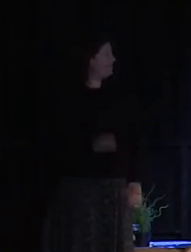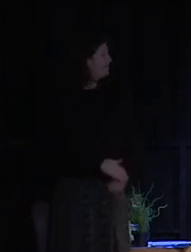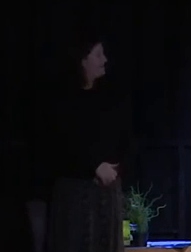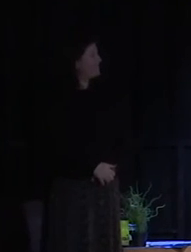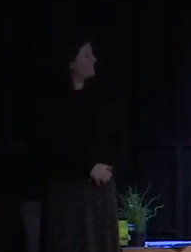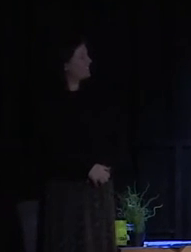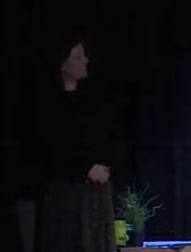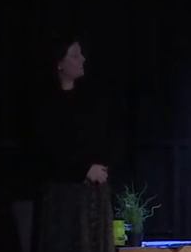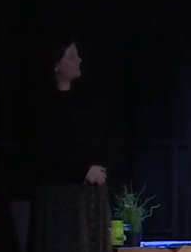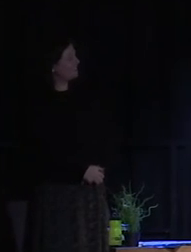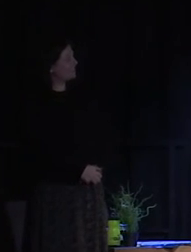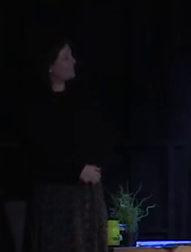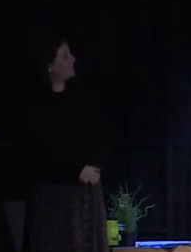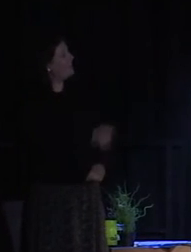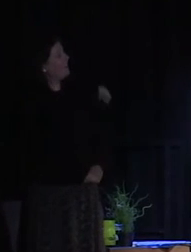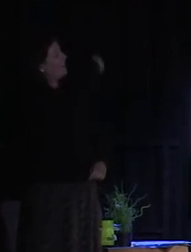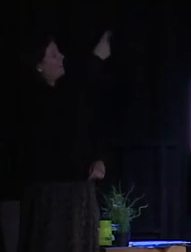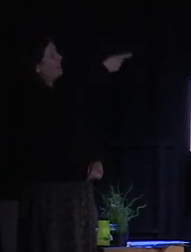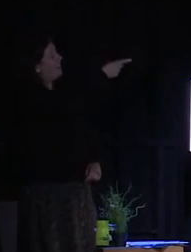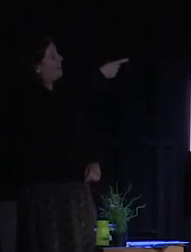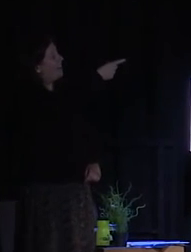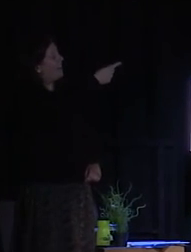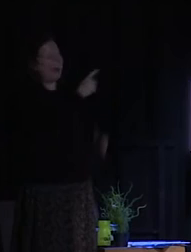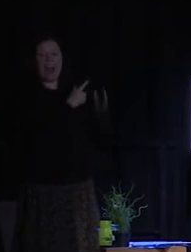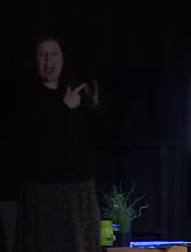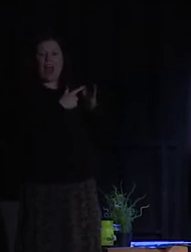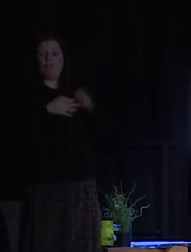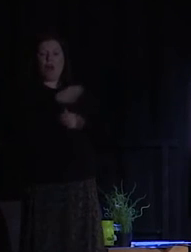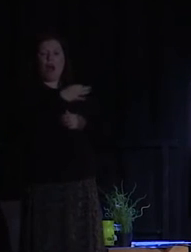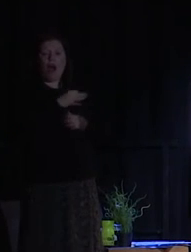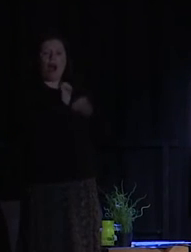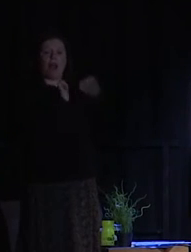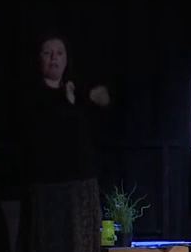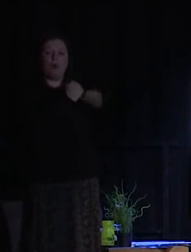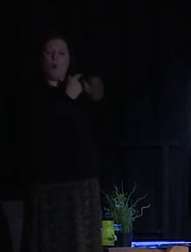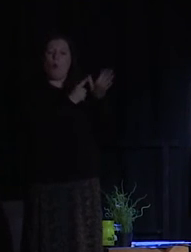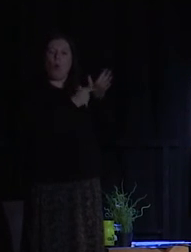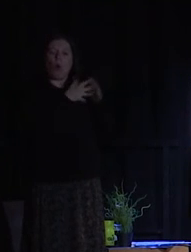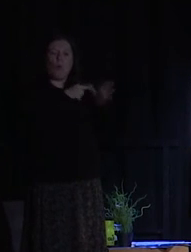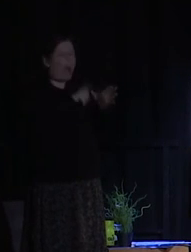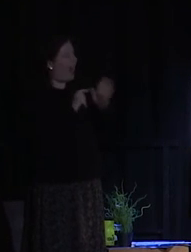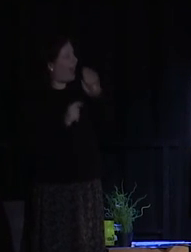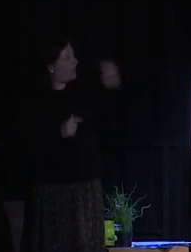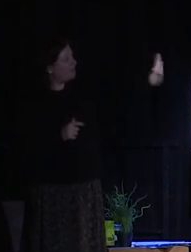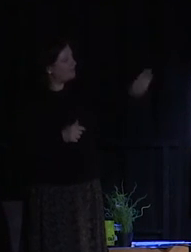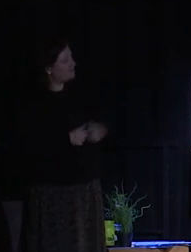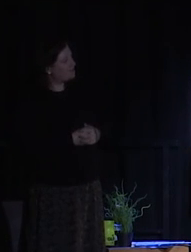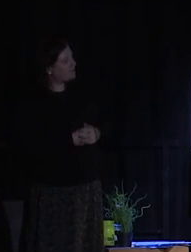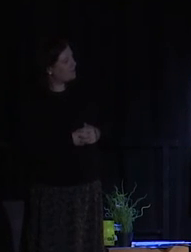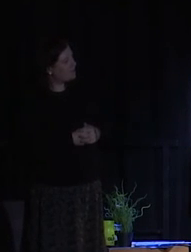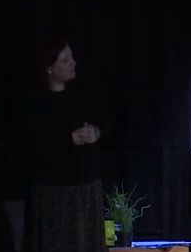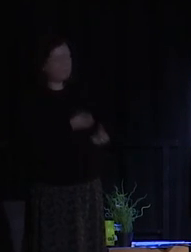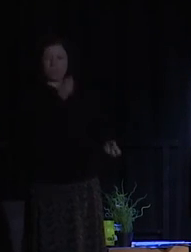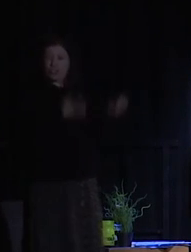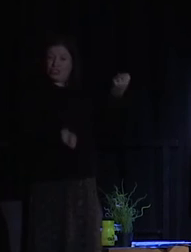is the little show that we saw on the one of the Aran Islands when we were there for Fresh Street in Galway. And it was a beautiful juggling in